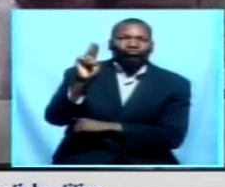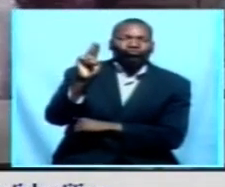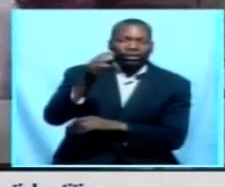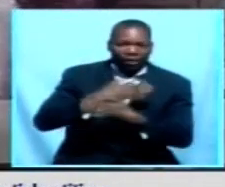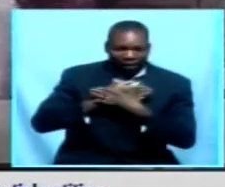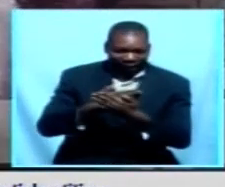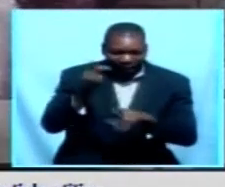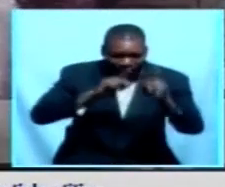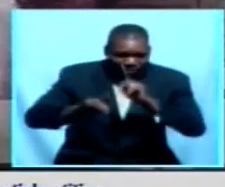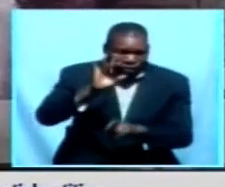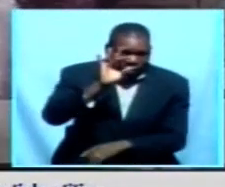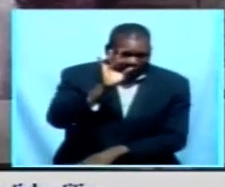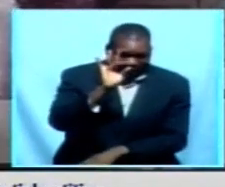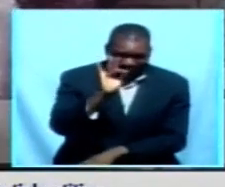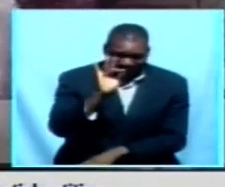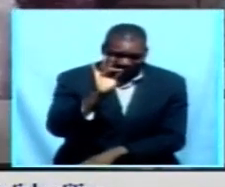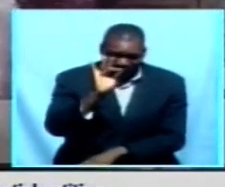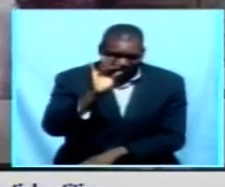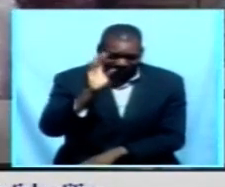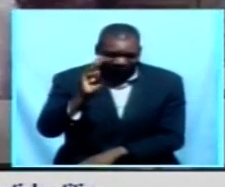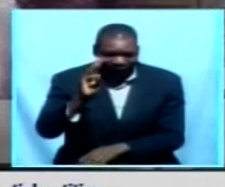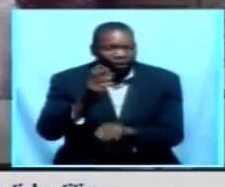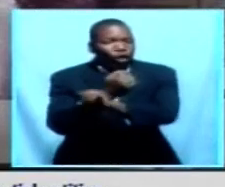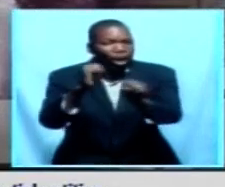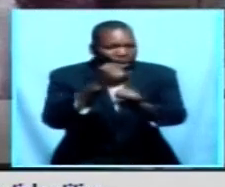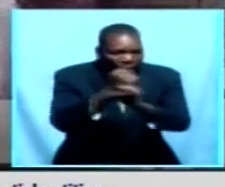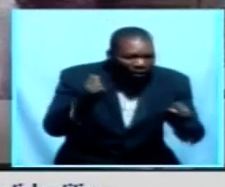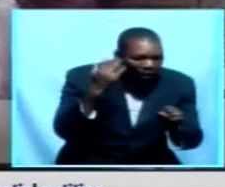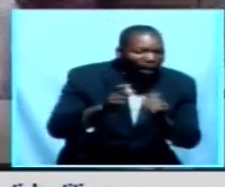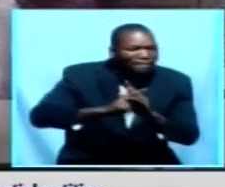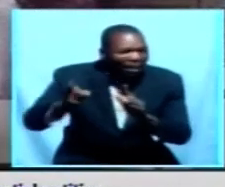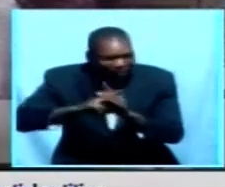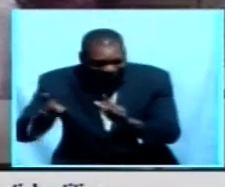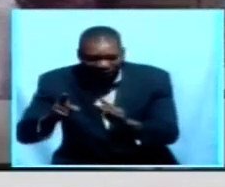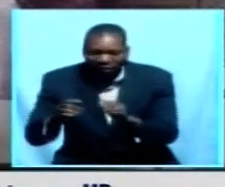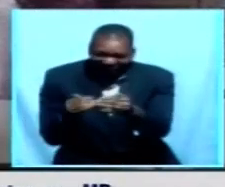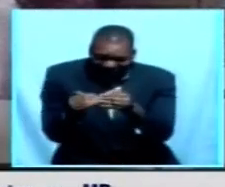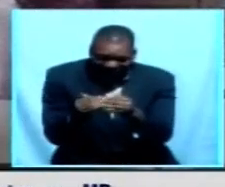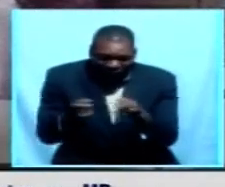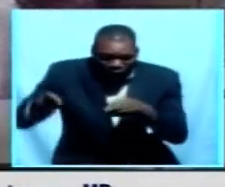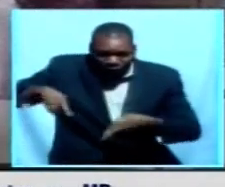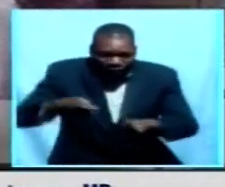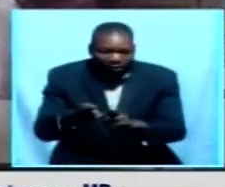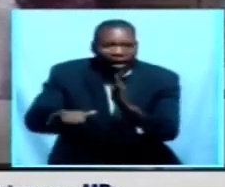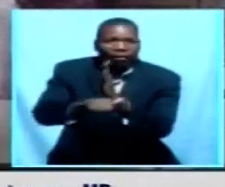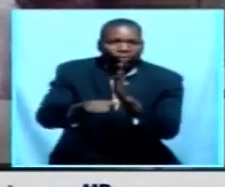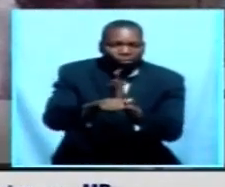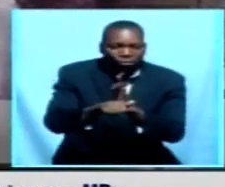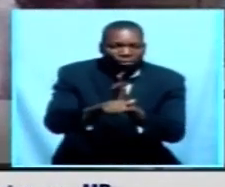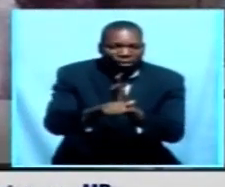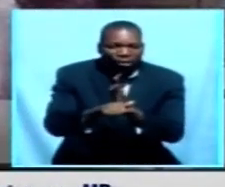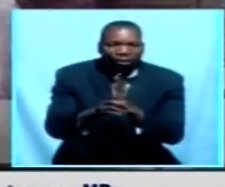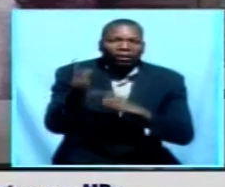rescued 86 people displaced from the camp who were found at the banks of Kafiwe River, where they spent 4 days without